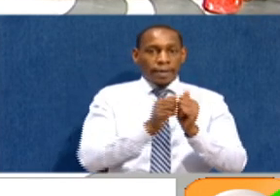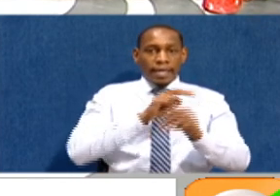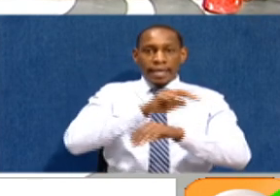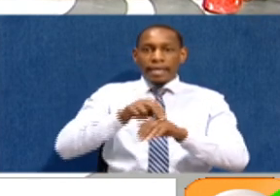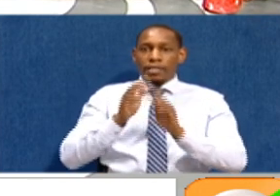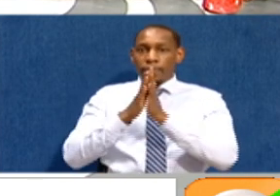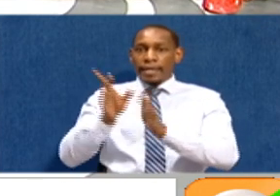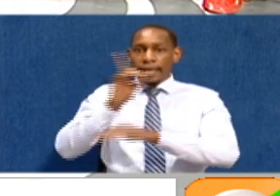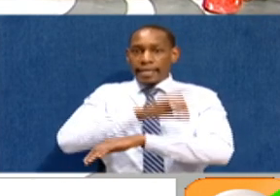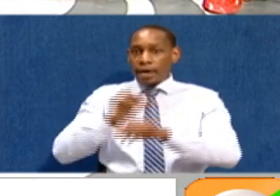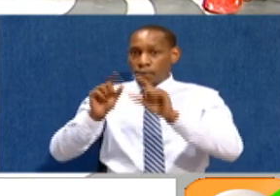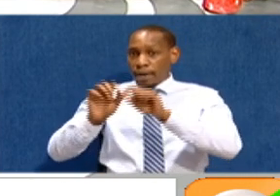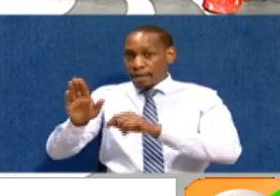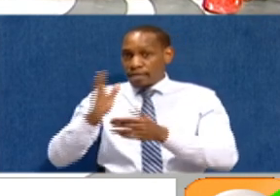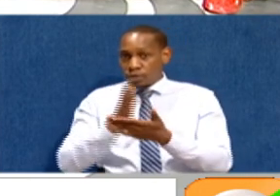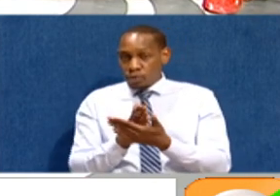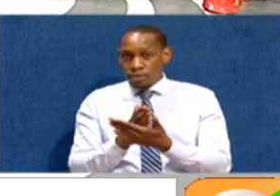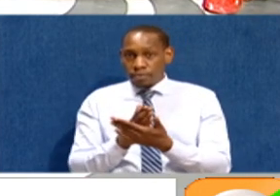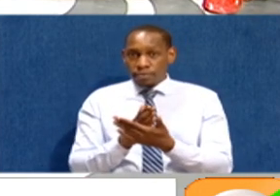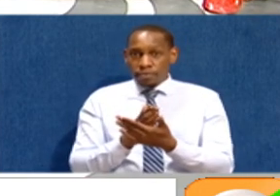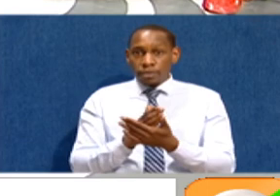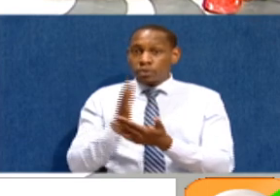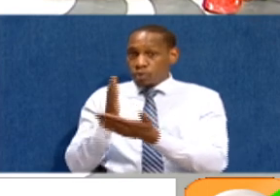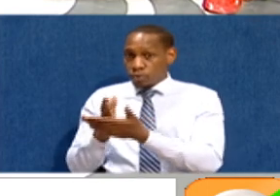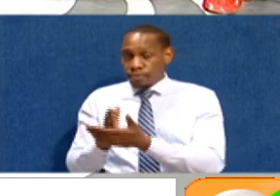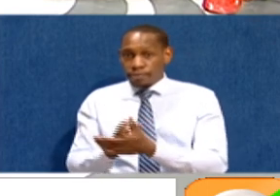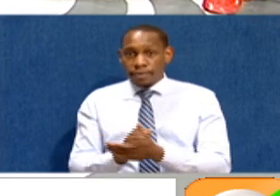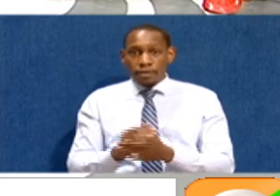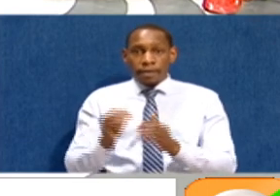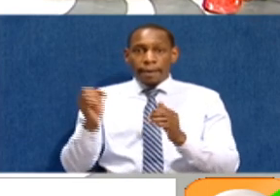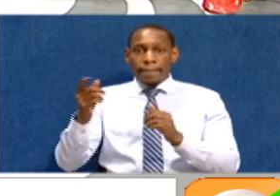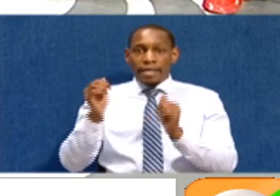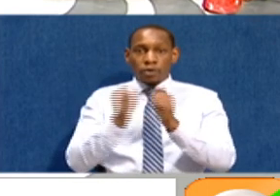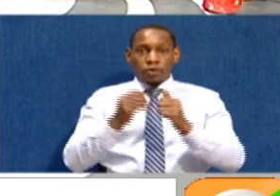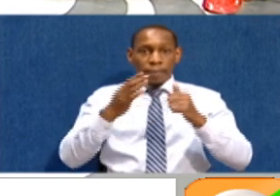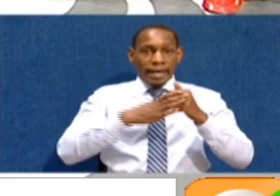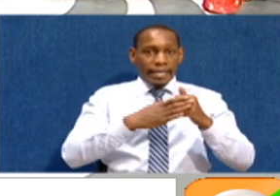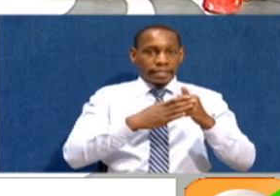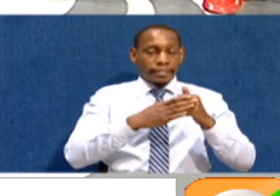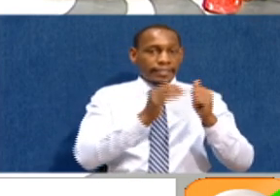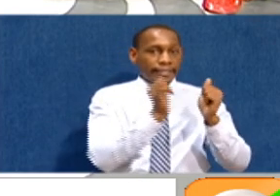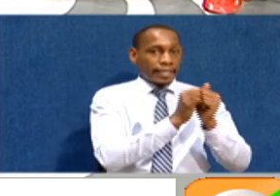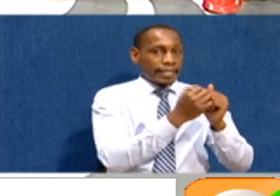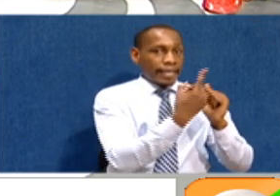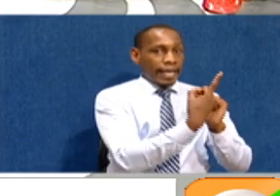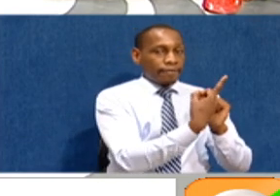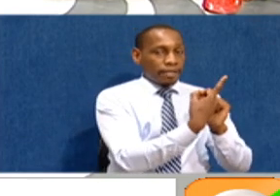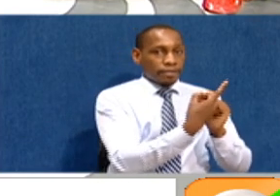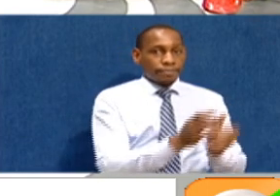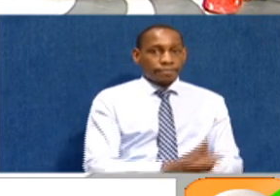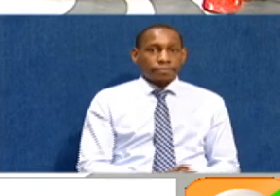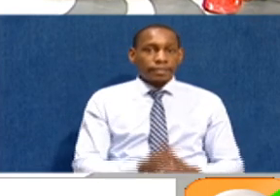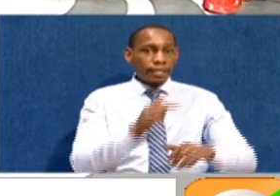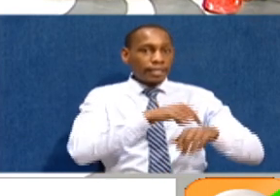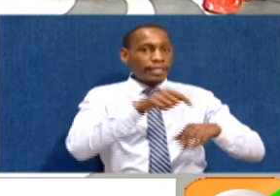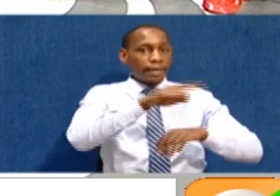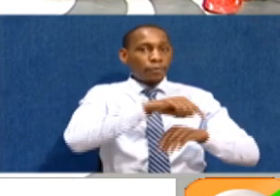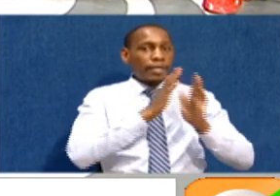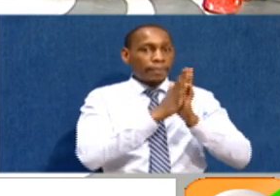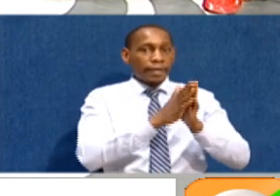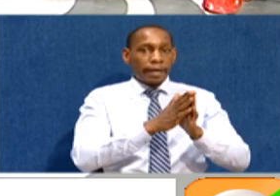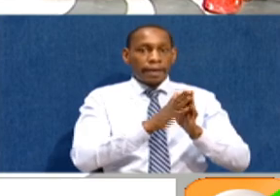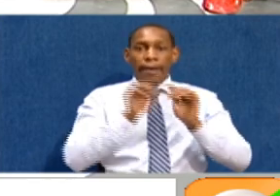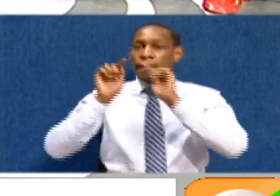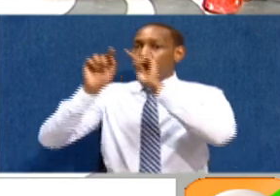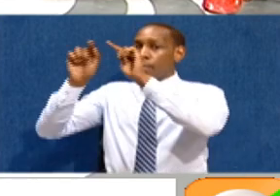National Day of Prayer. You mentioned that, right? Thank Three you. Days of prayer, right? Yes. October 9th, 10th. And 11th. And when we pray, let us not